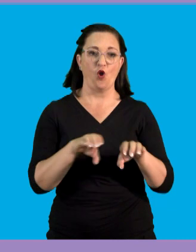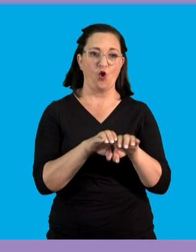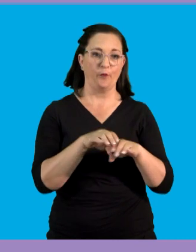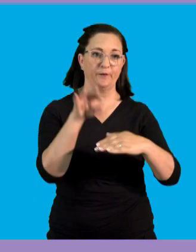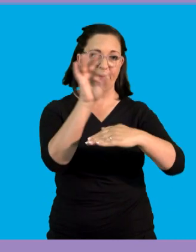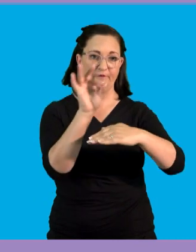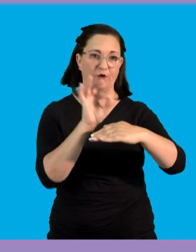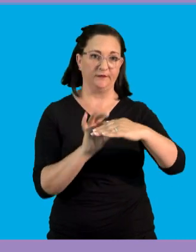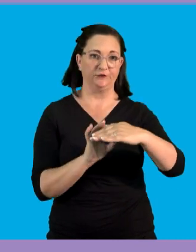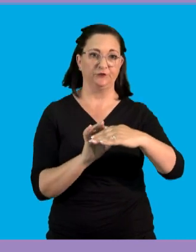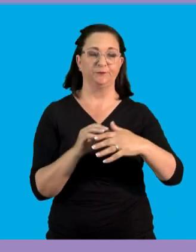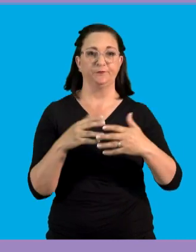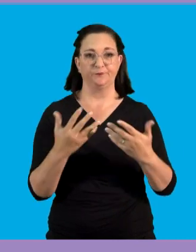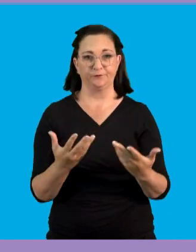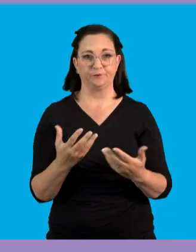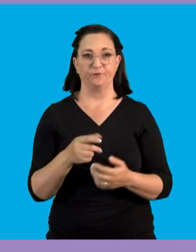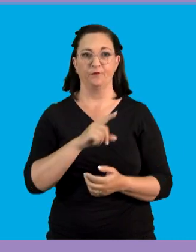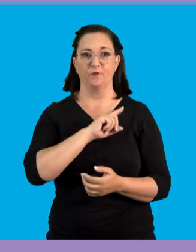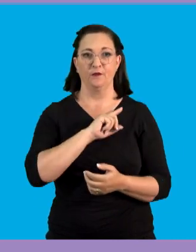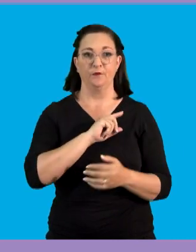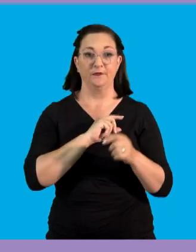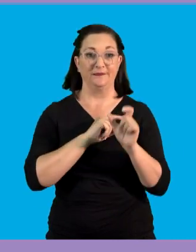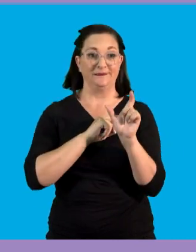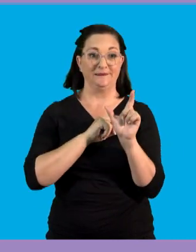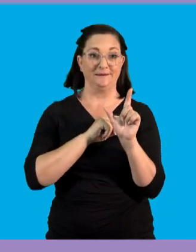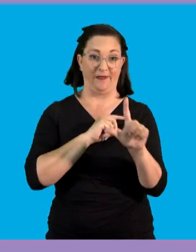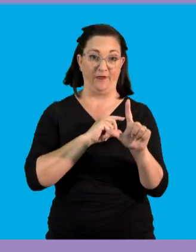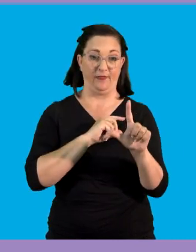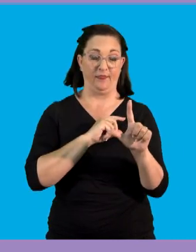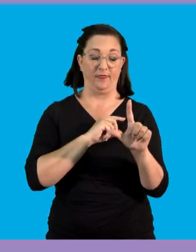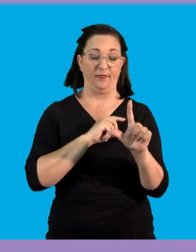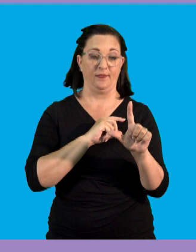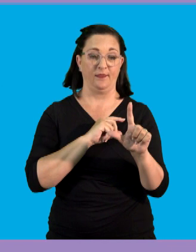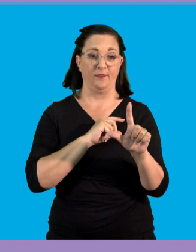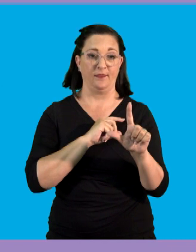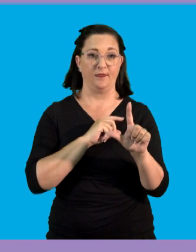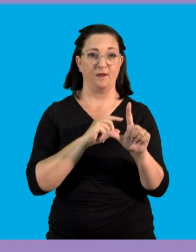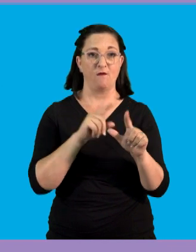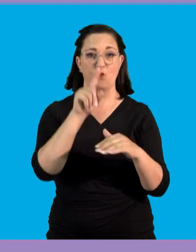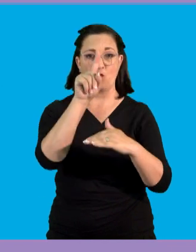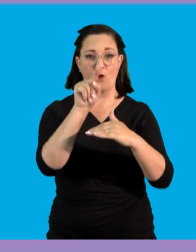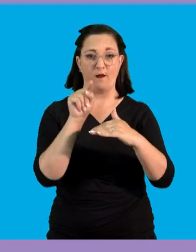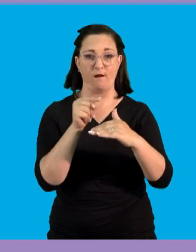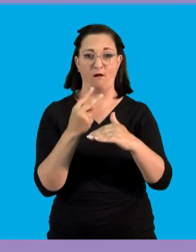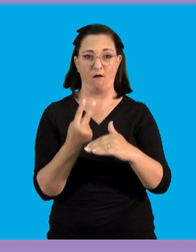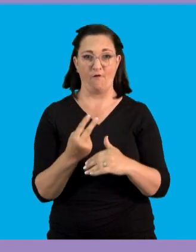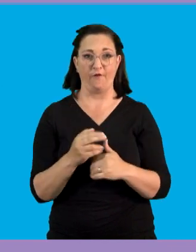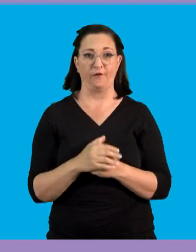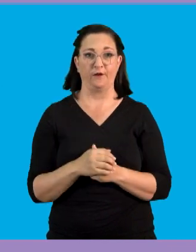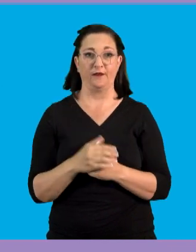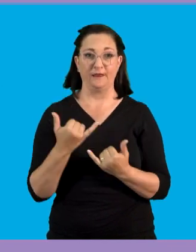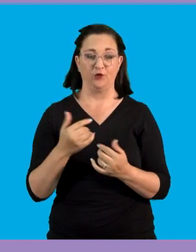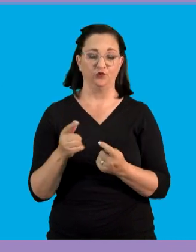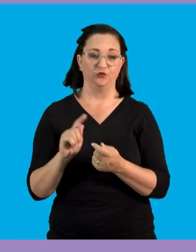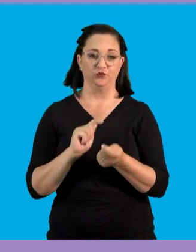a common fraction. And this is how now we would take that 7 wholes with that 1 half, and we would